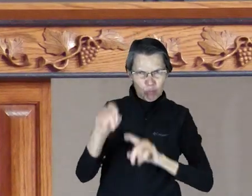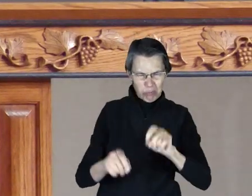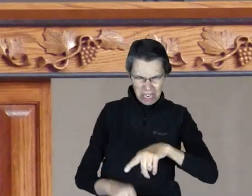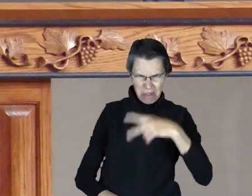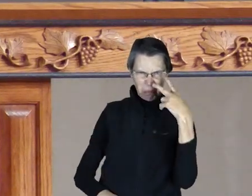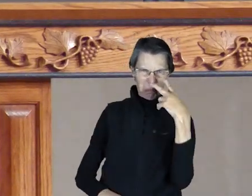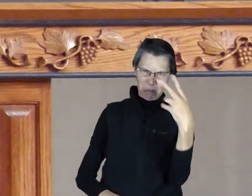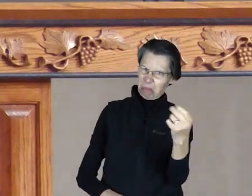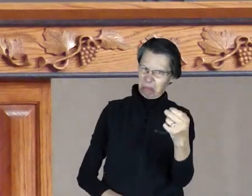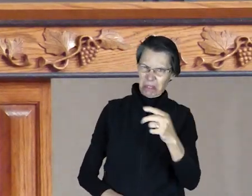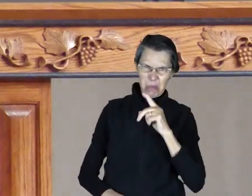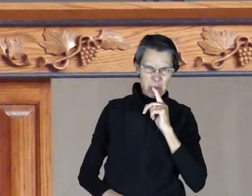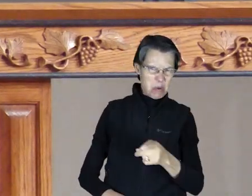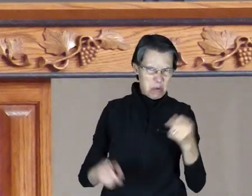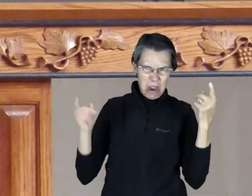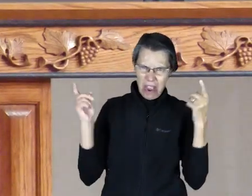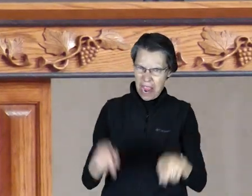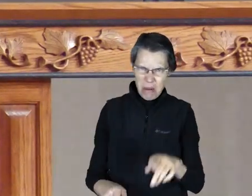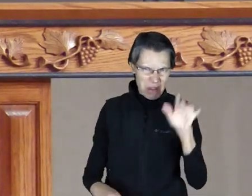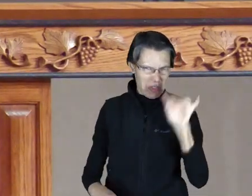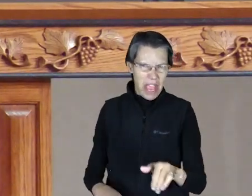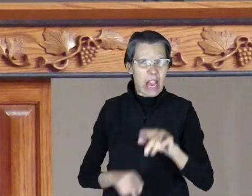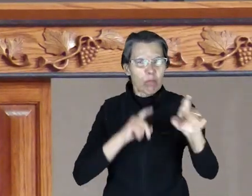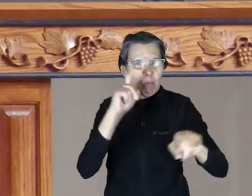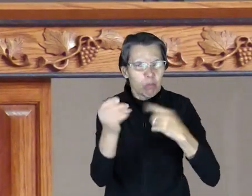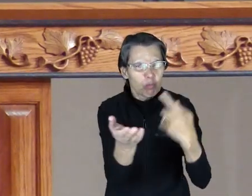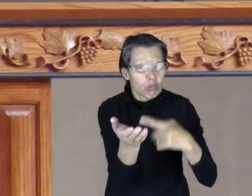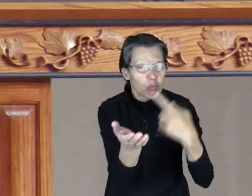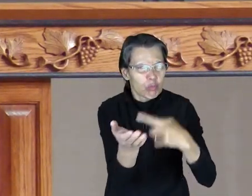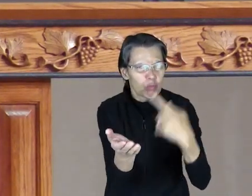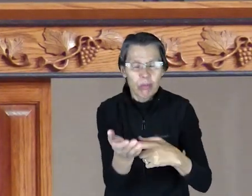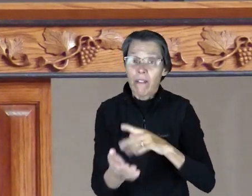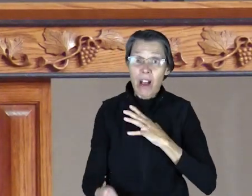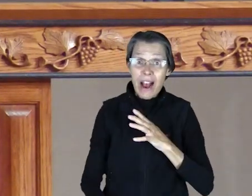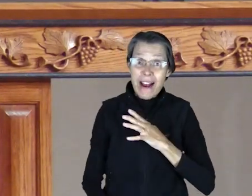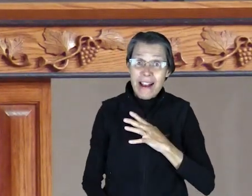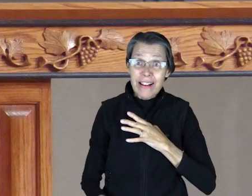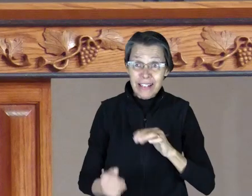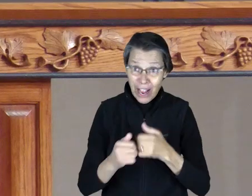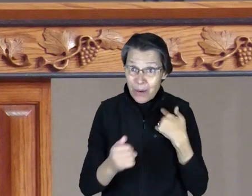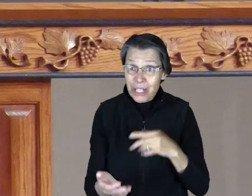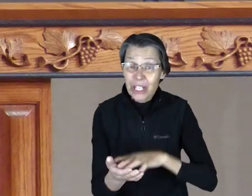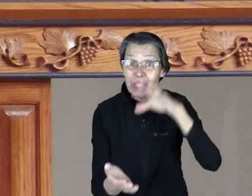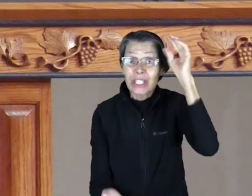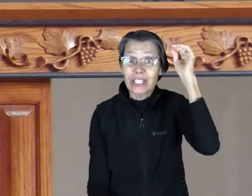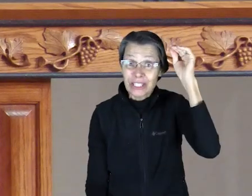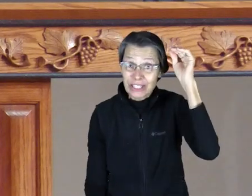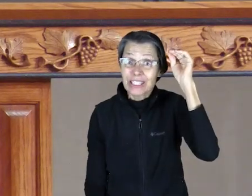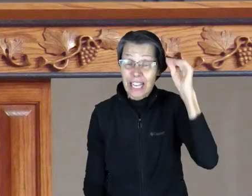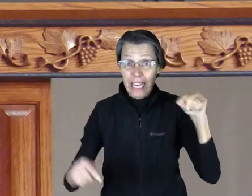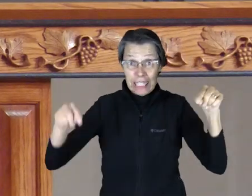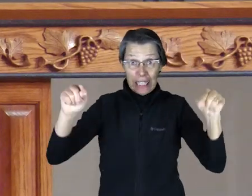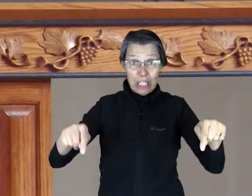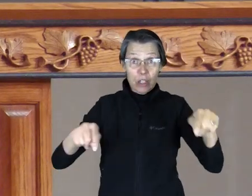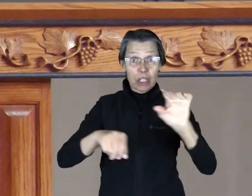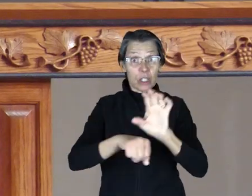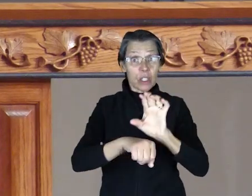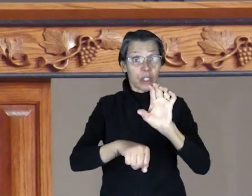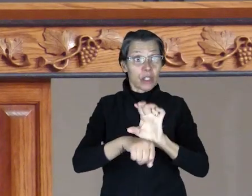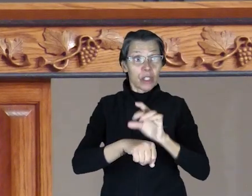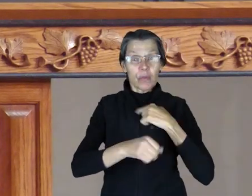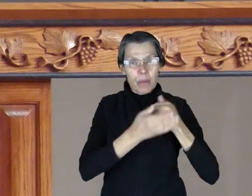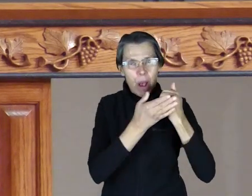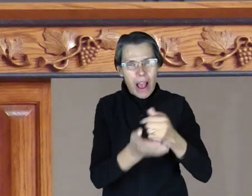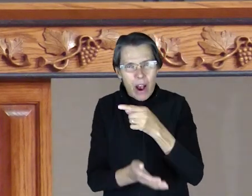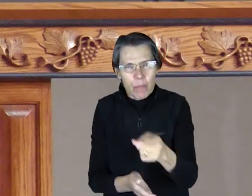this scripture because that's how we learn. And here at Grace, you can ask those questions, and some of us